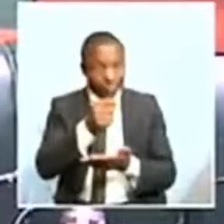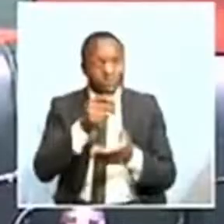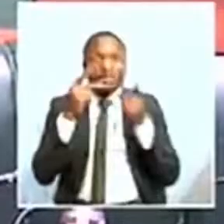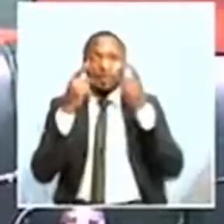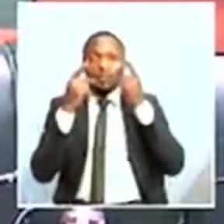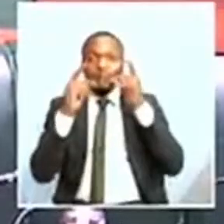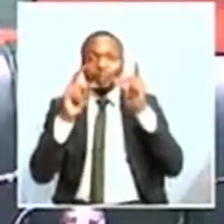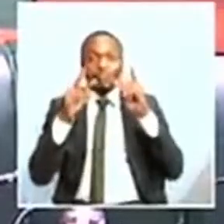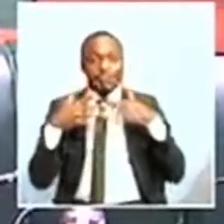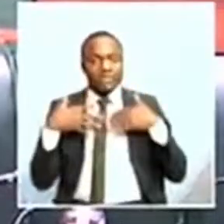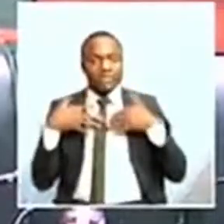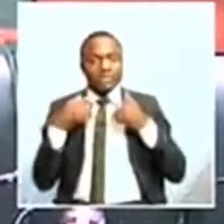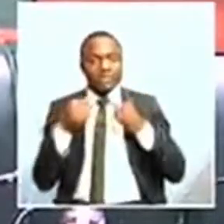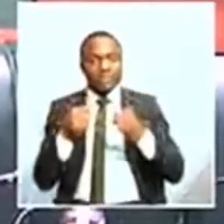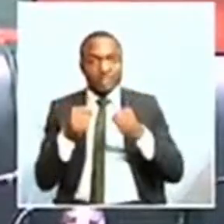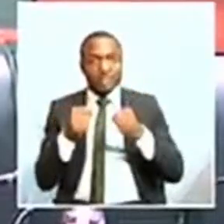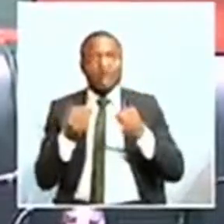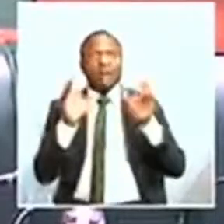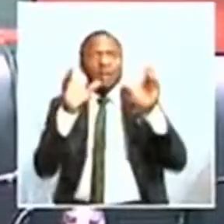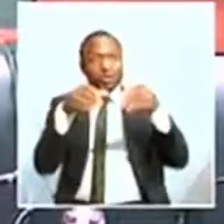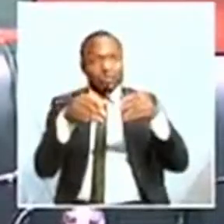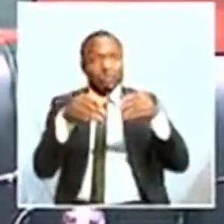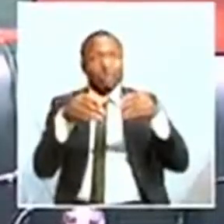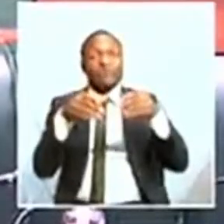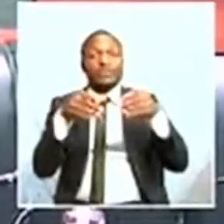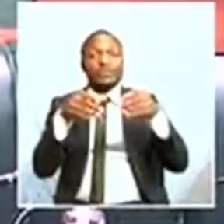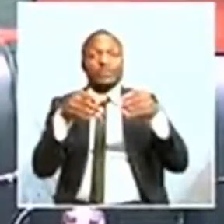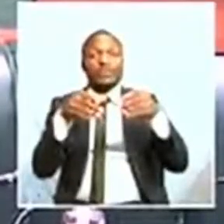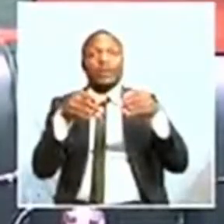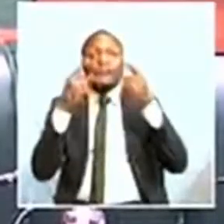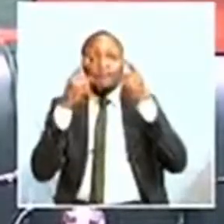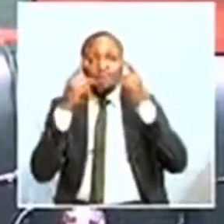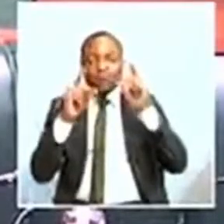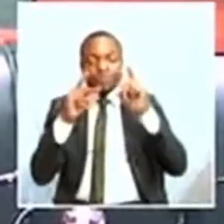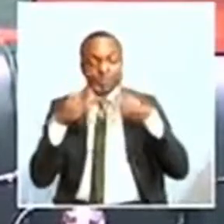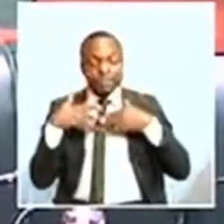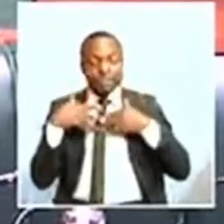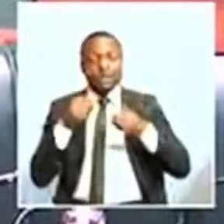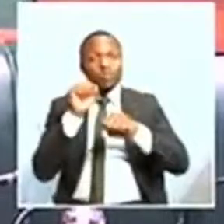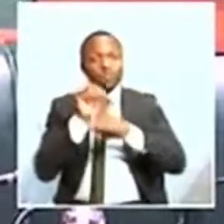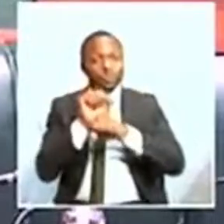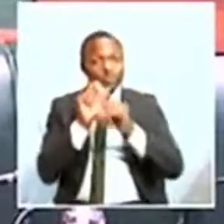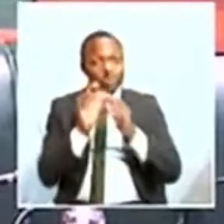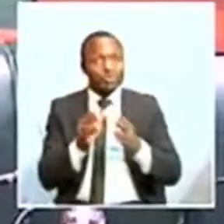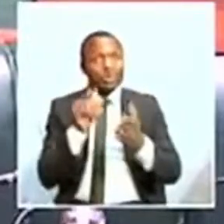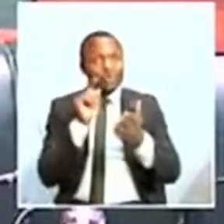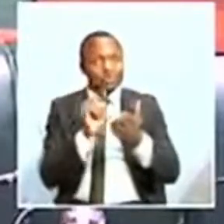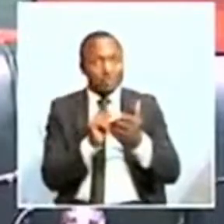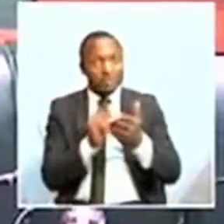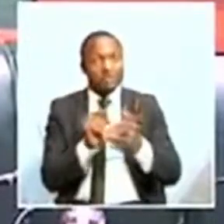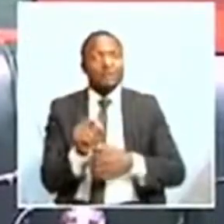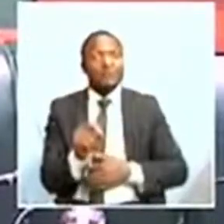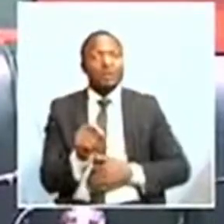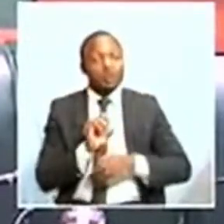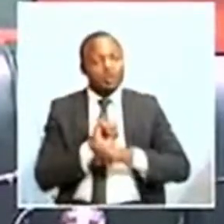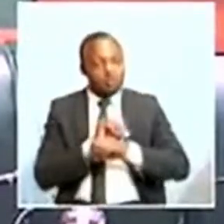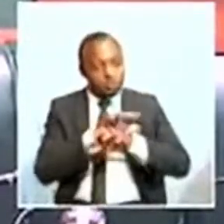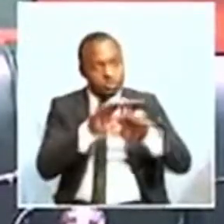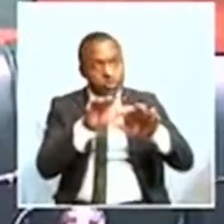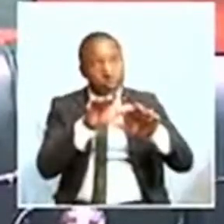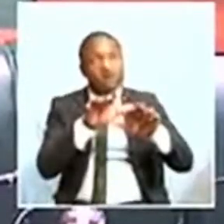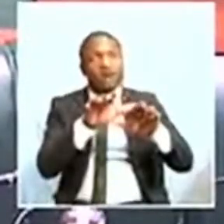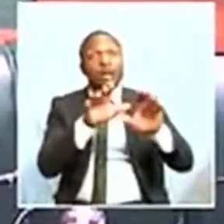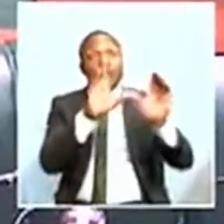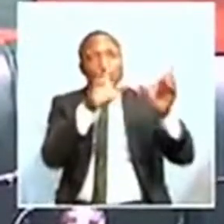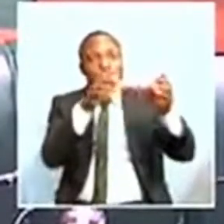community public health workers. These infuse themselves into communities to